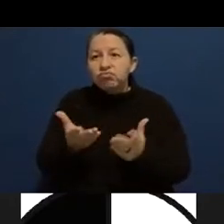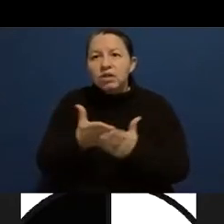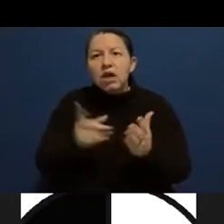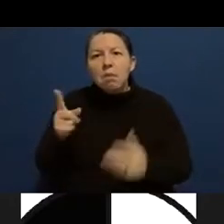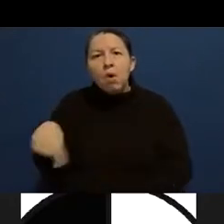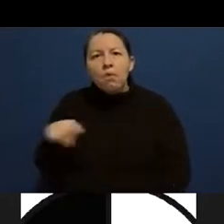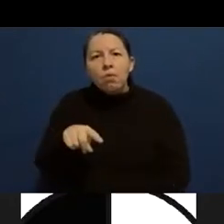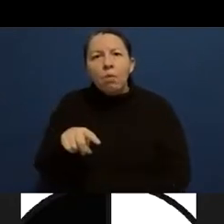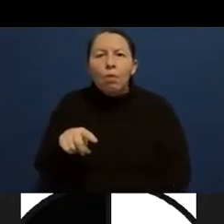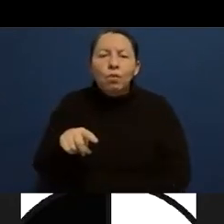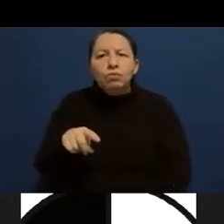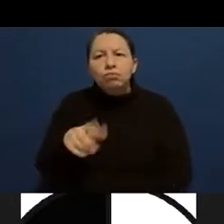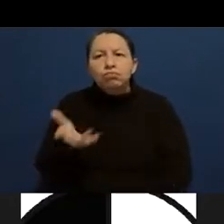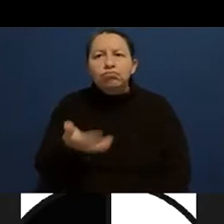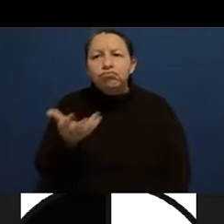the